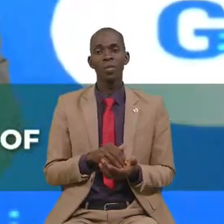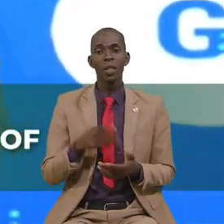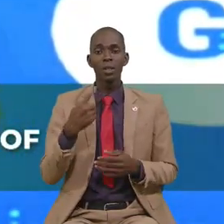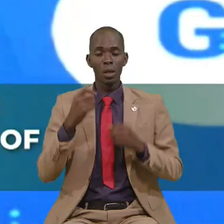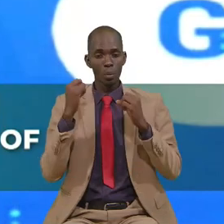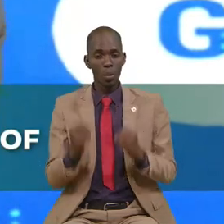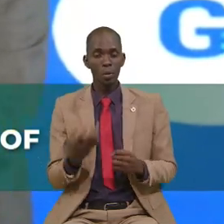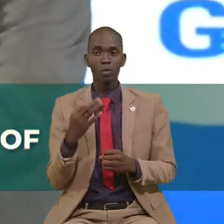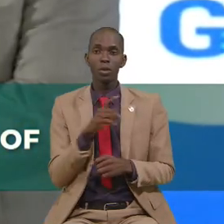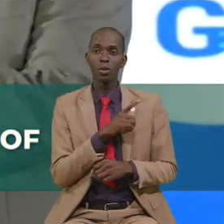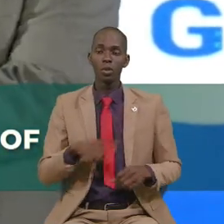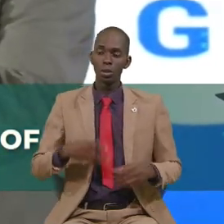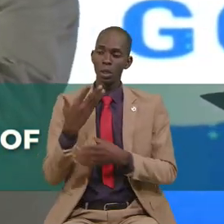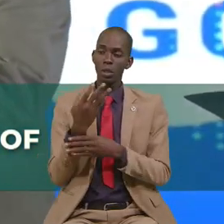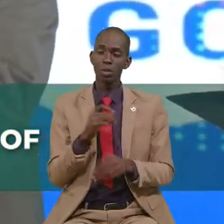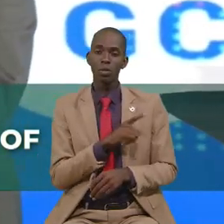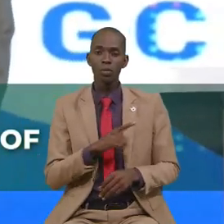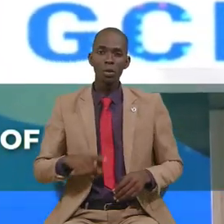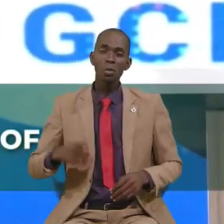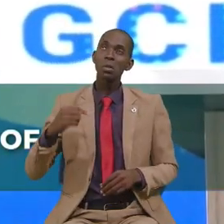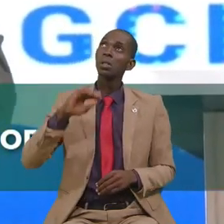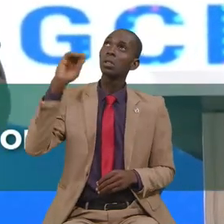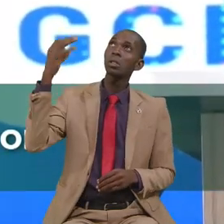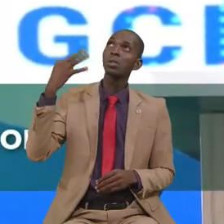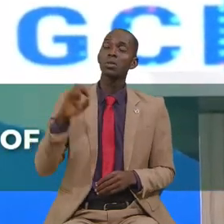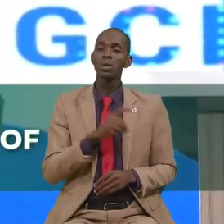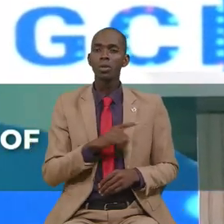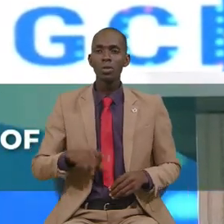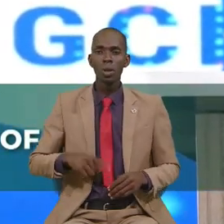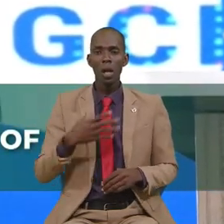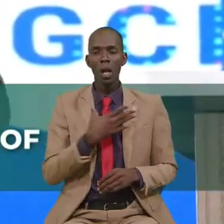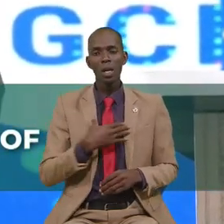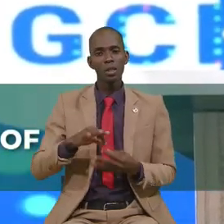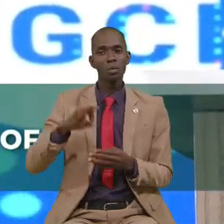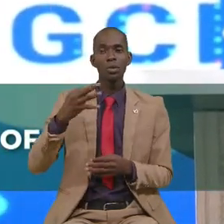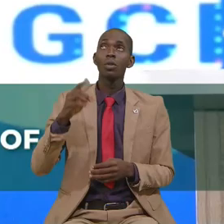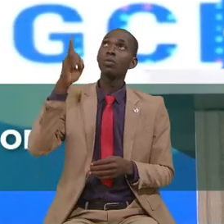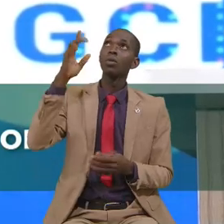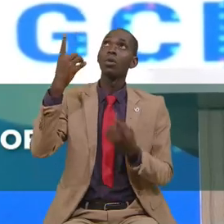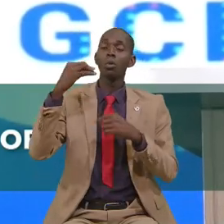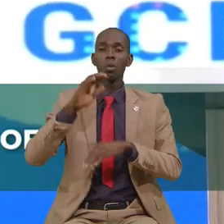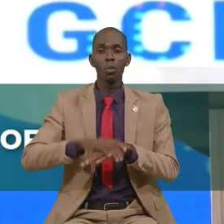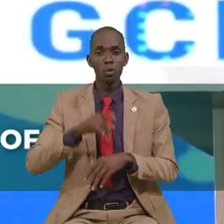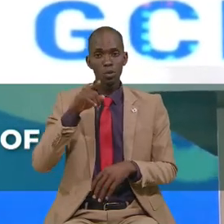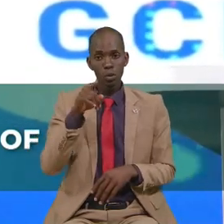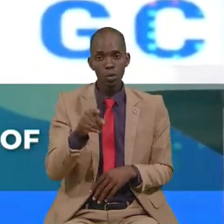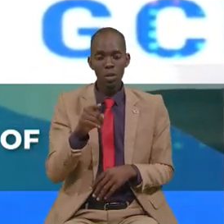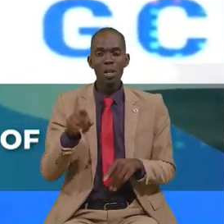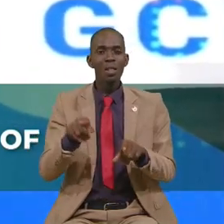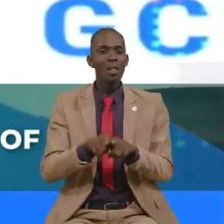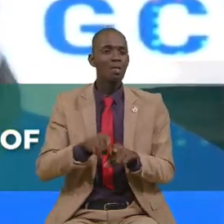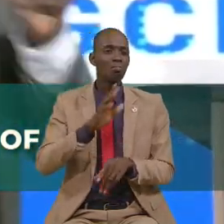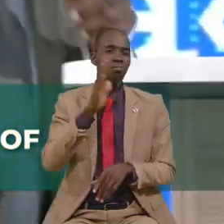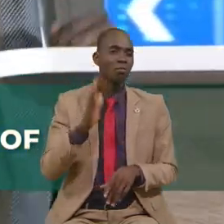the grace of God, and the Spirit of God coming unto you and coming upon you like never